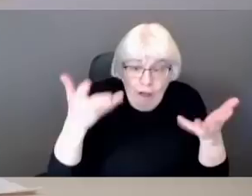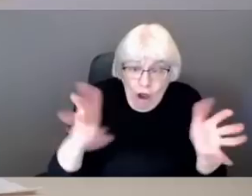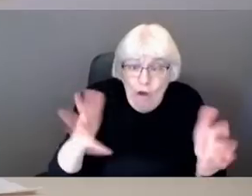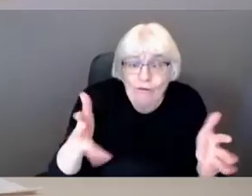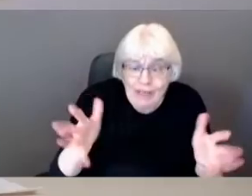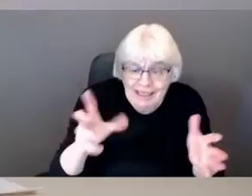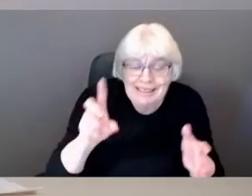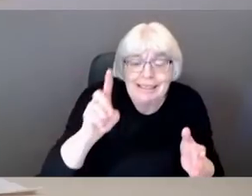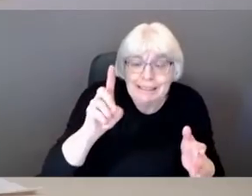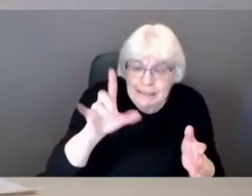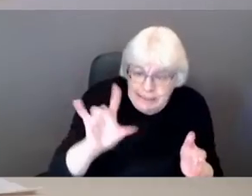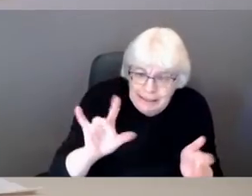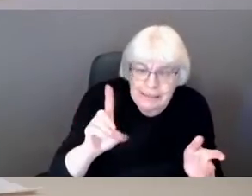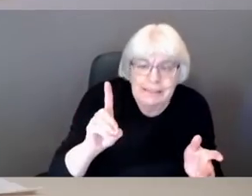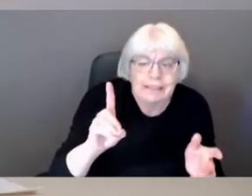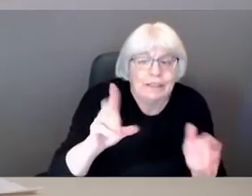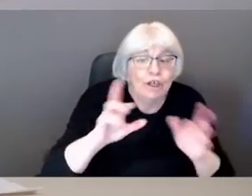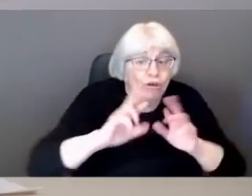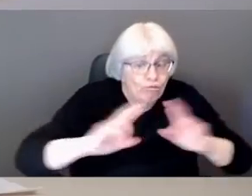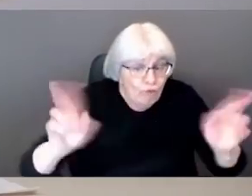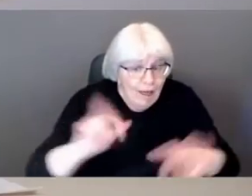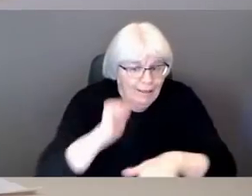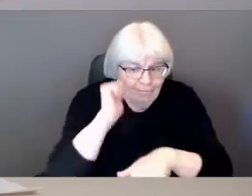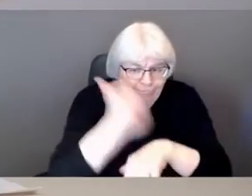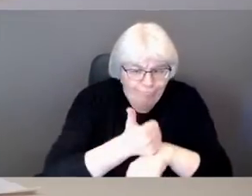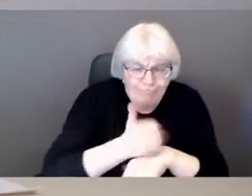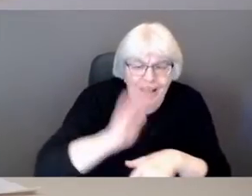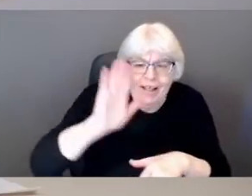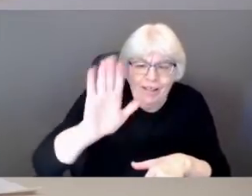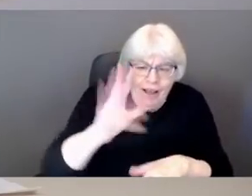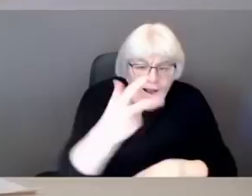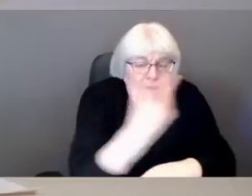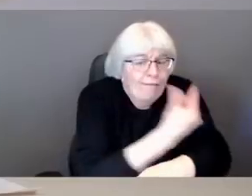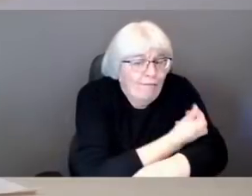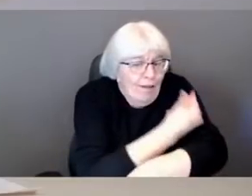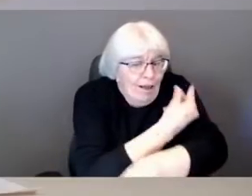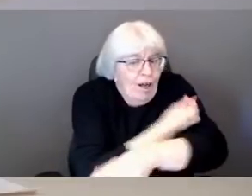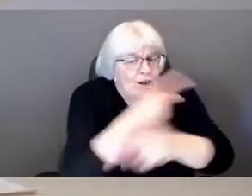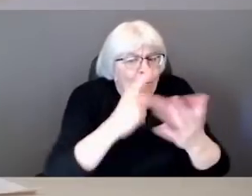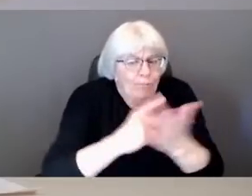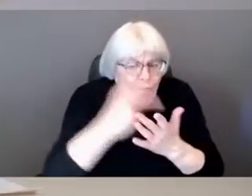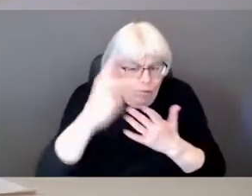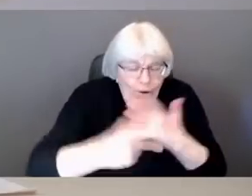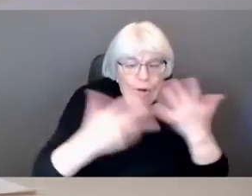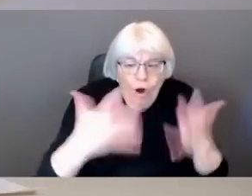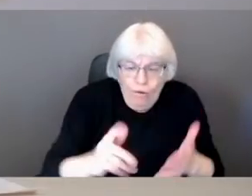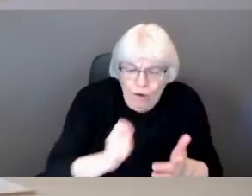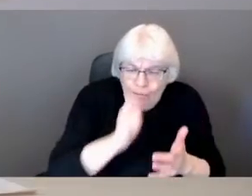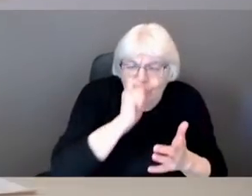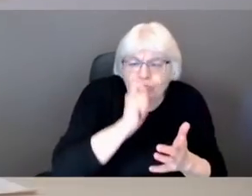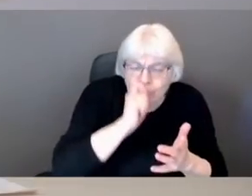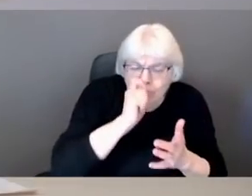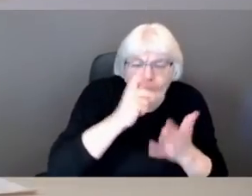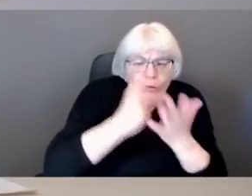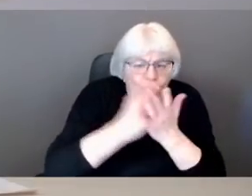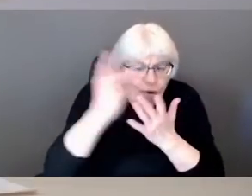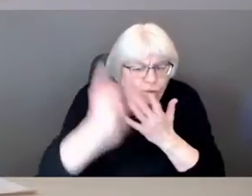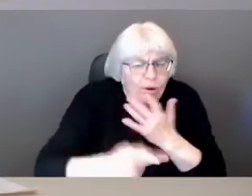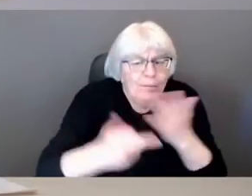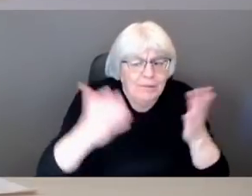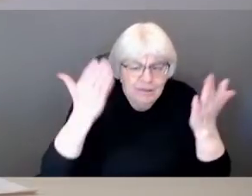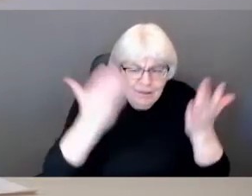Test or Vaccinate program, actually we've seen the number of people who were not vaccinated at the beginning of